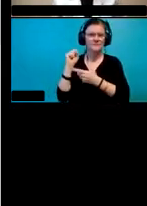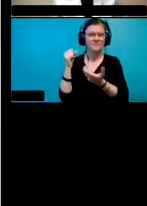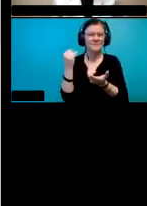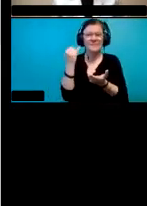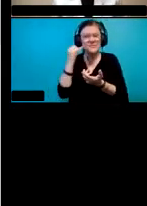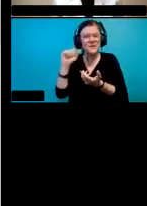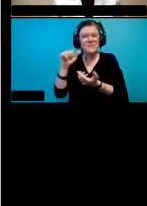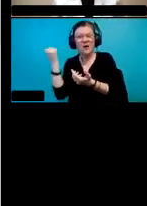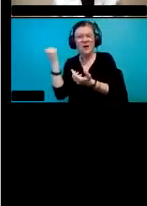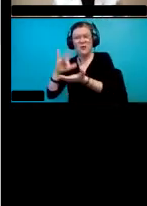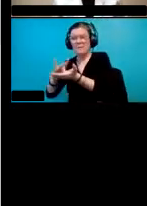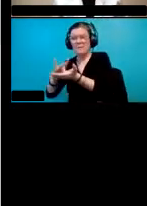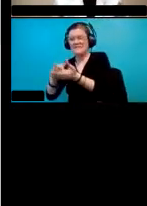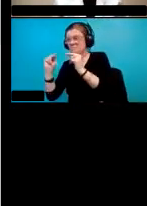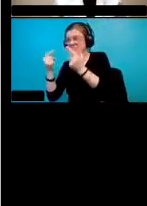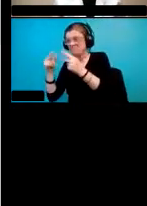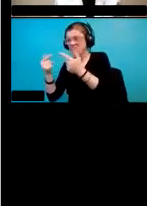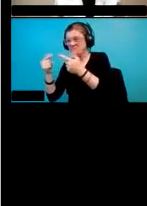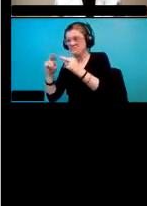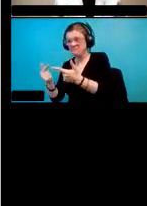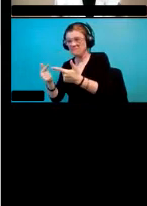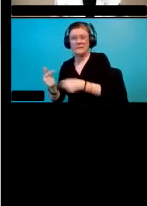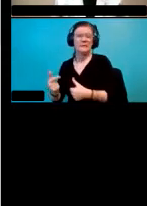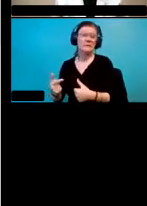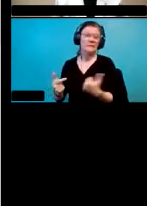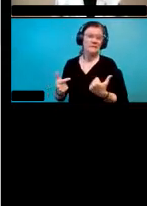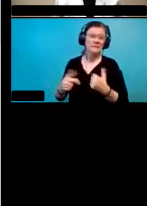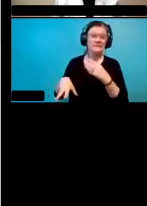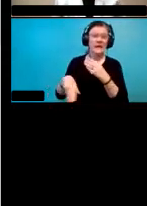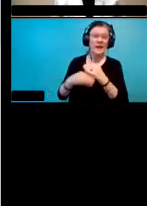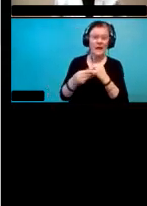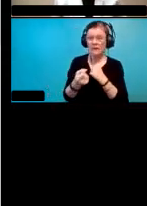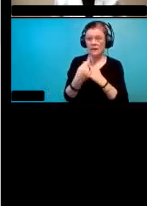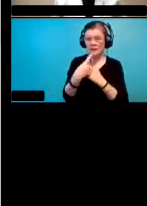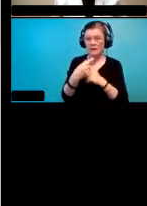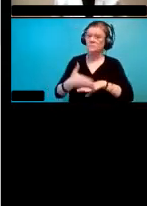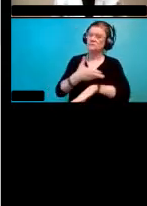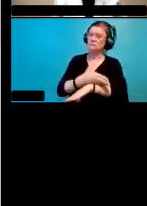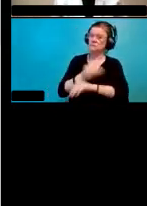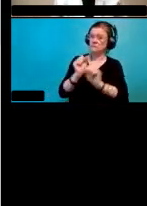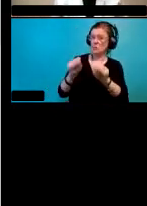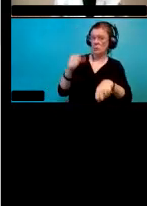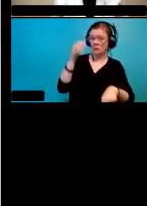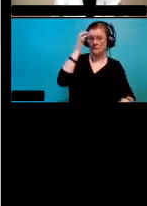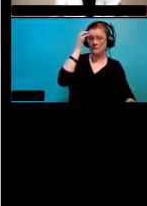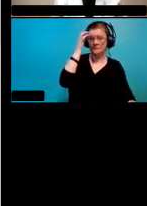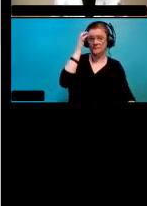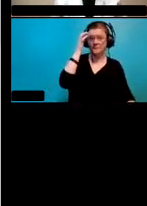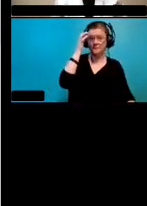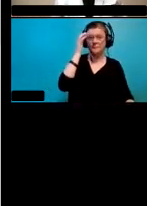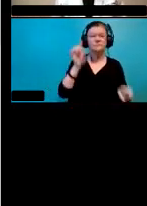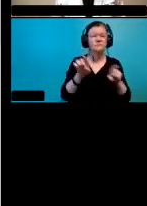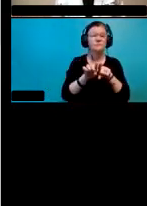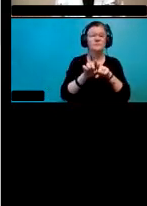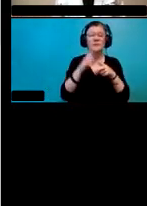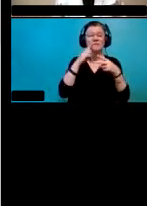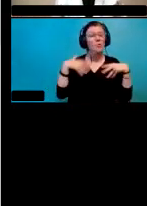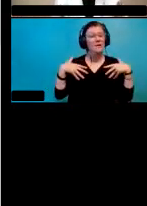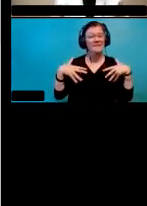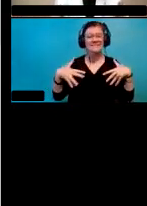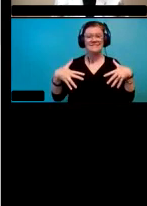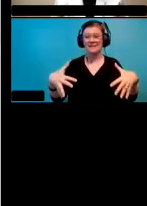a medication, it can actually improve your Parkinson's symptoms as well. The same goes for